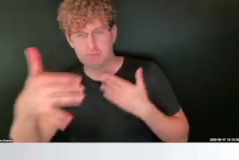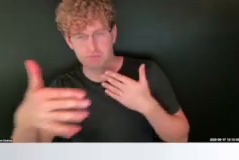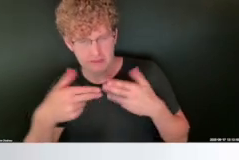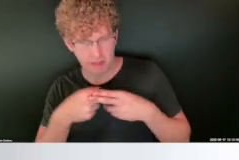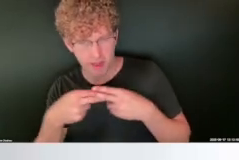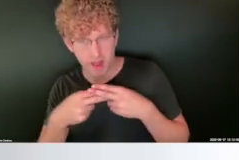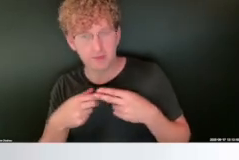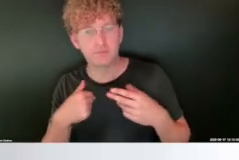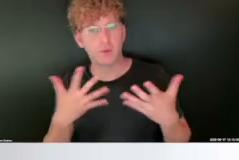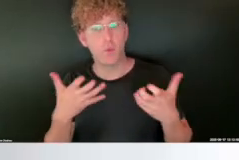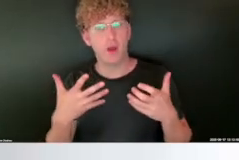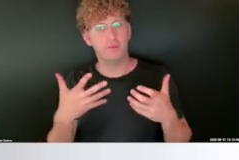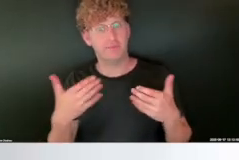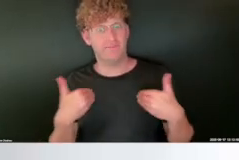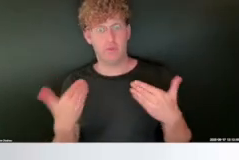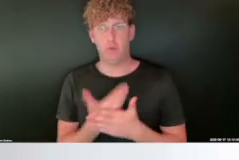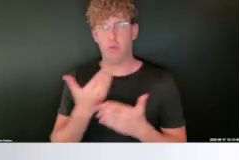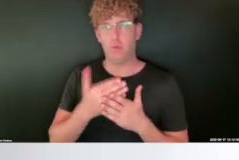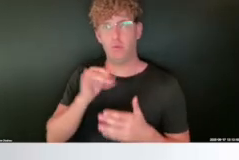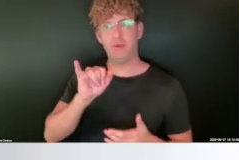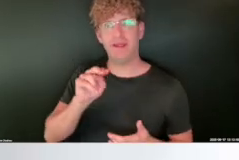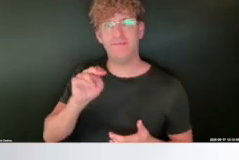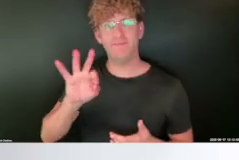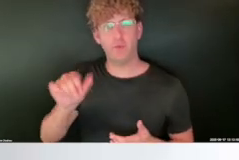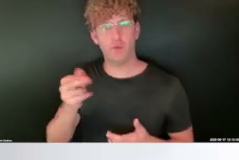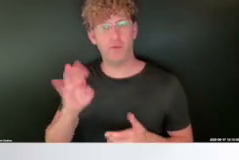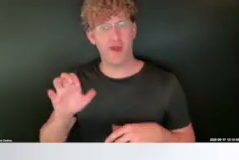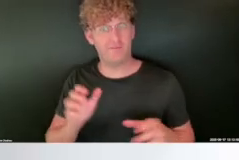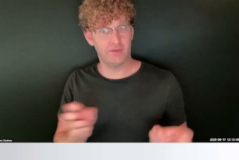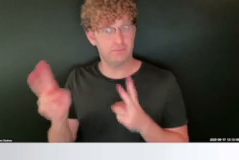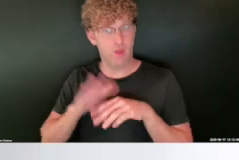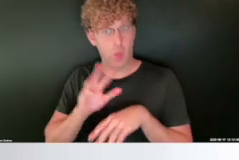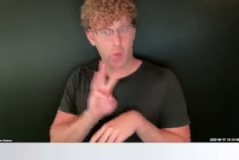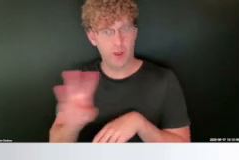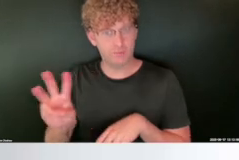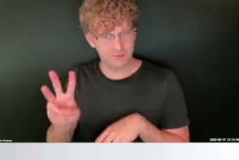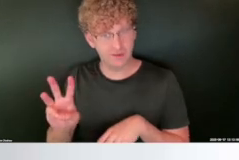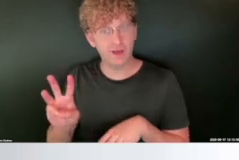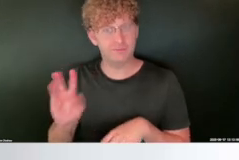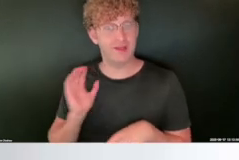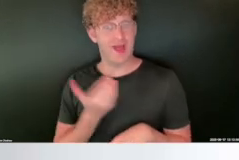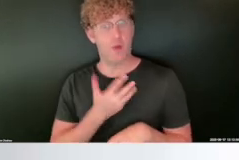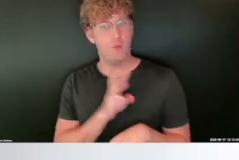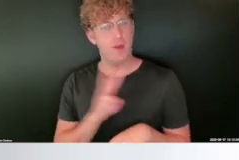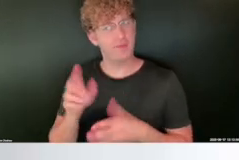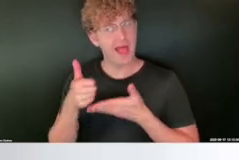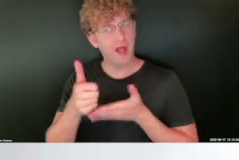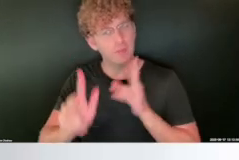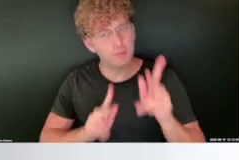to help people better understand what the funding plan is. Staff will drop the link to that in the chat.